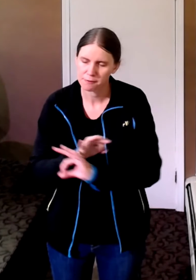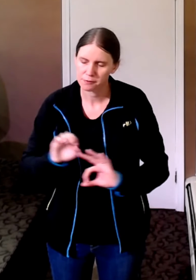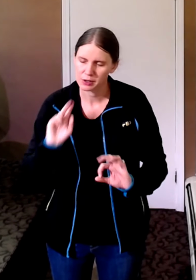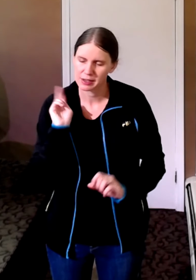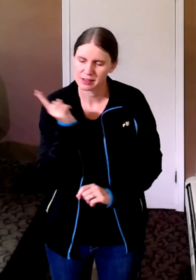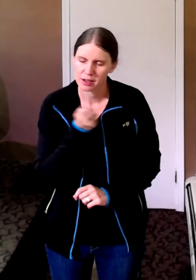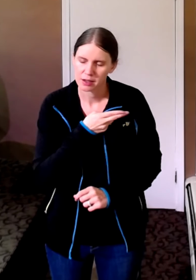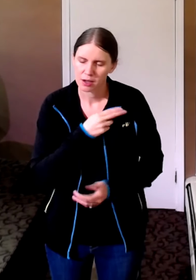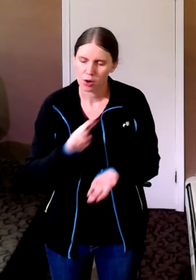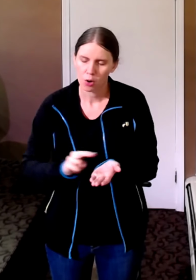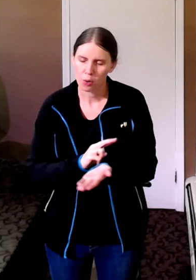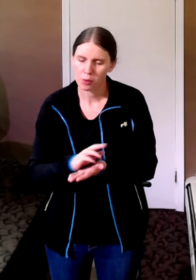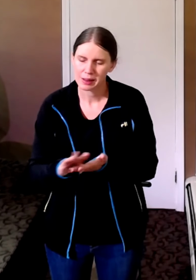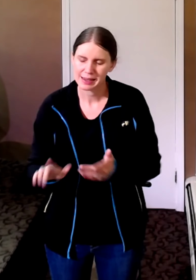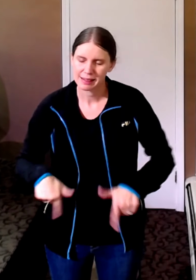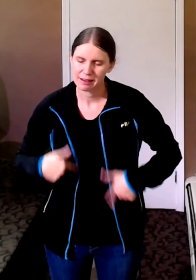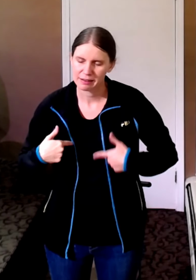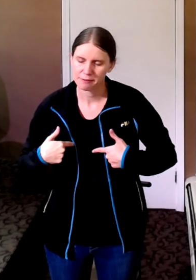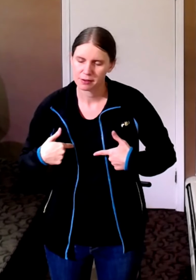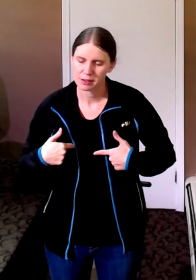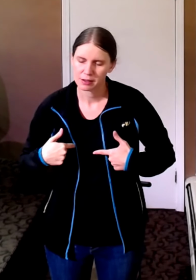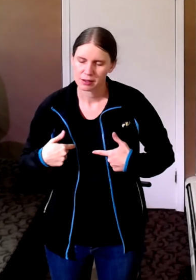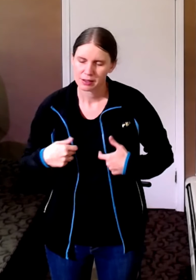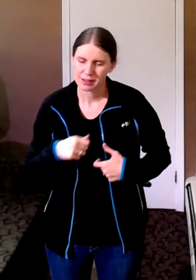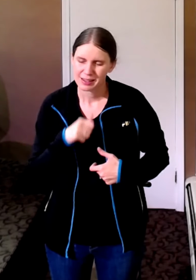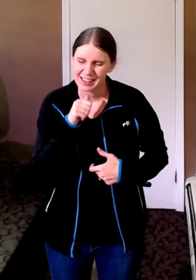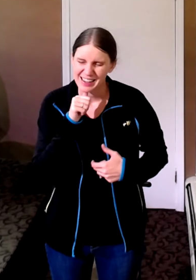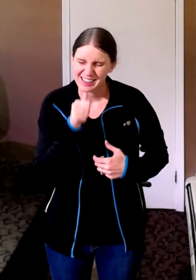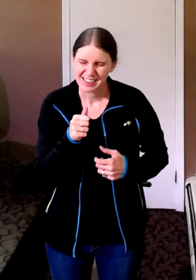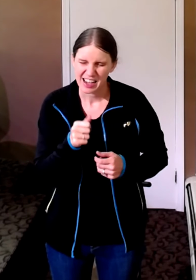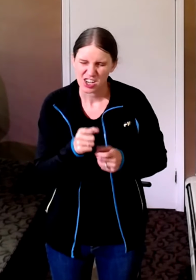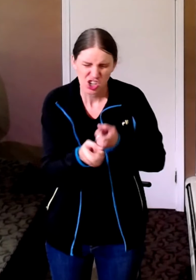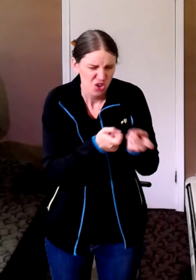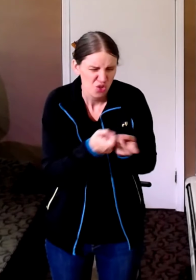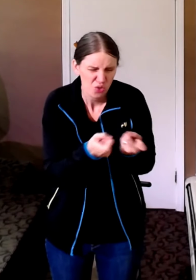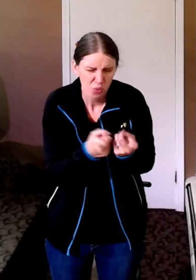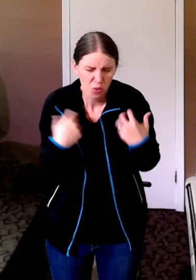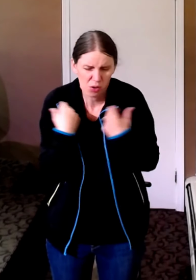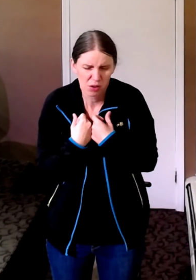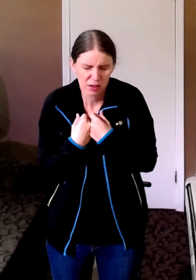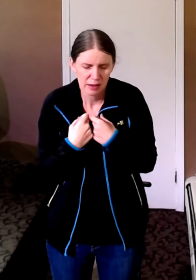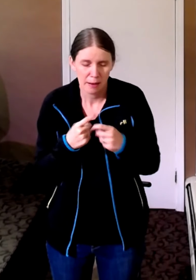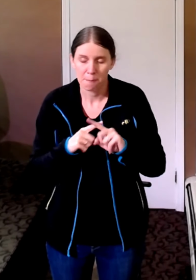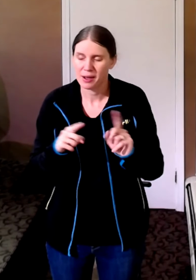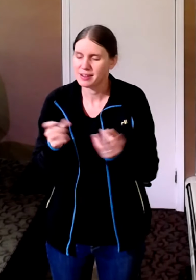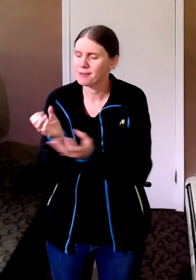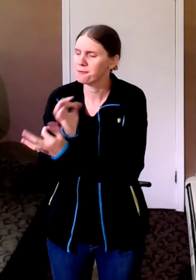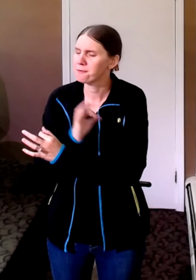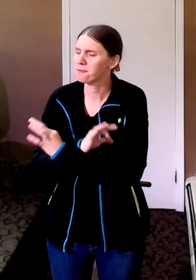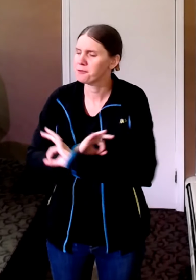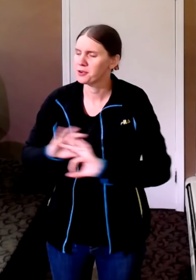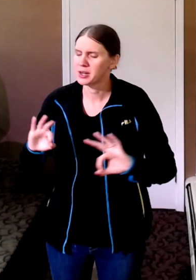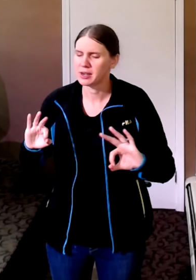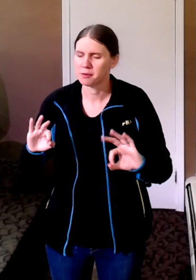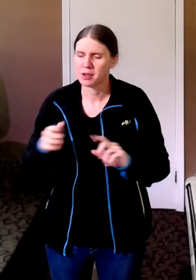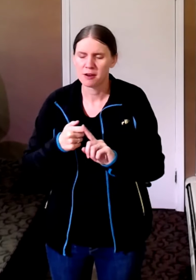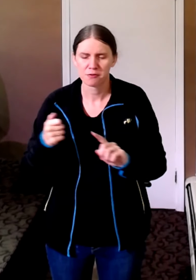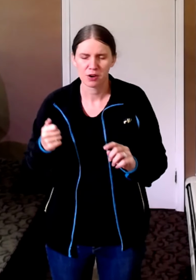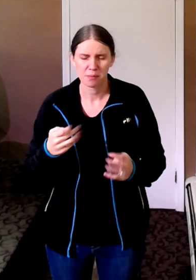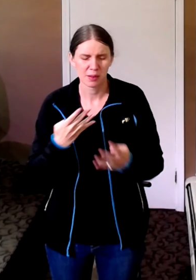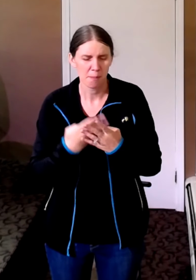That a holy life is not a straitjacket. Lord, it is a freedom from the bondage